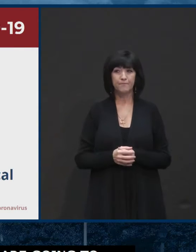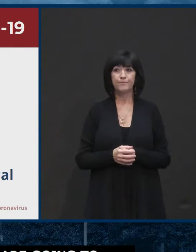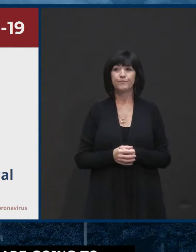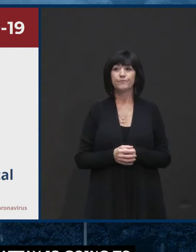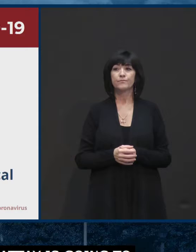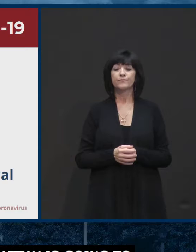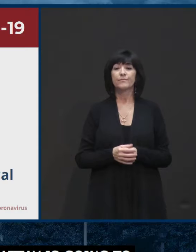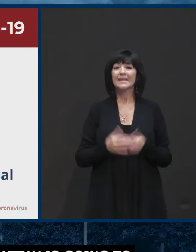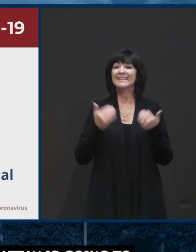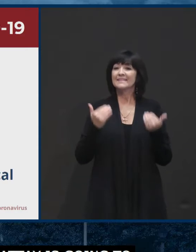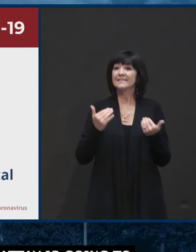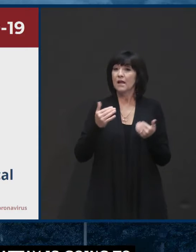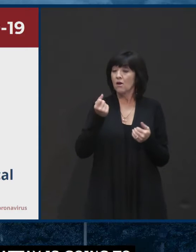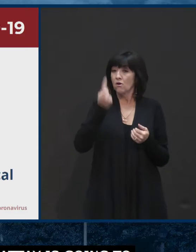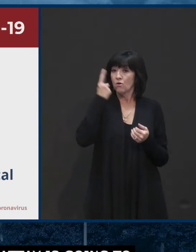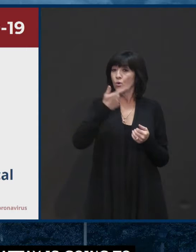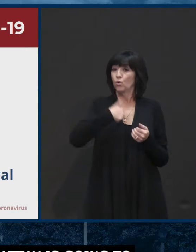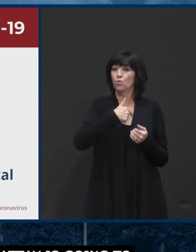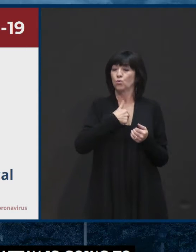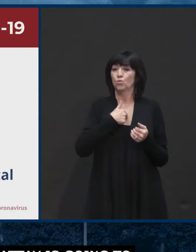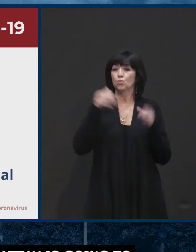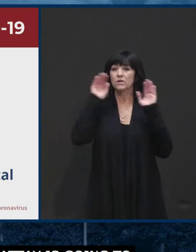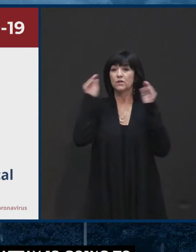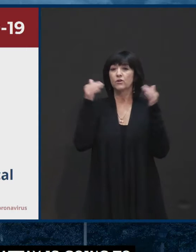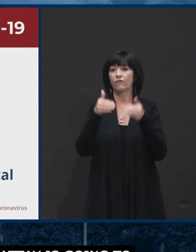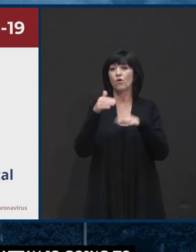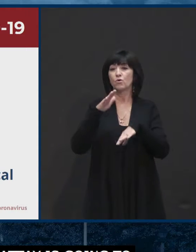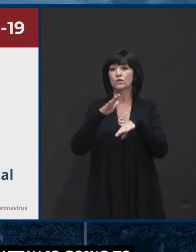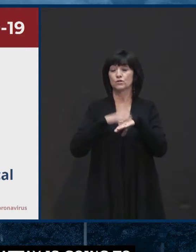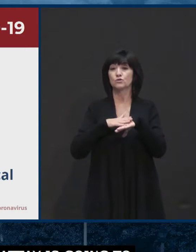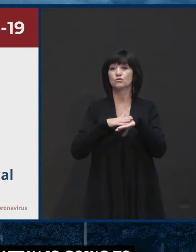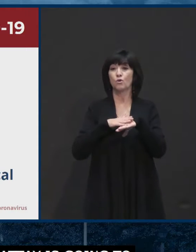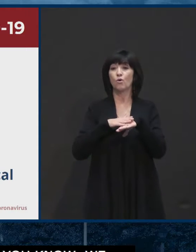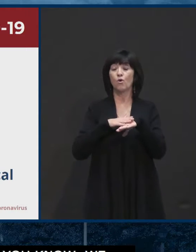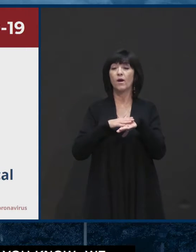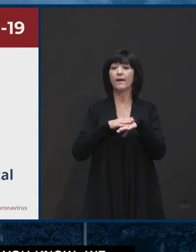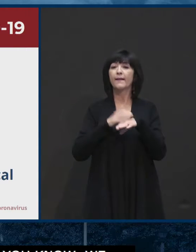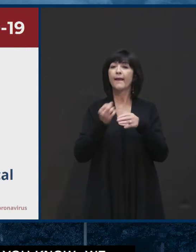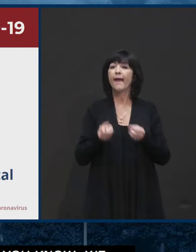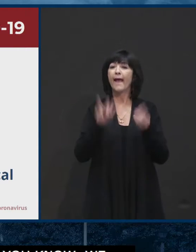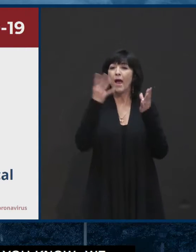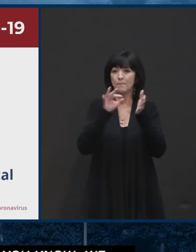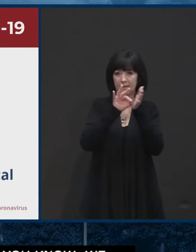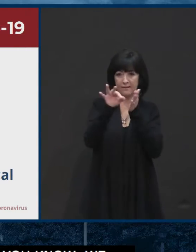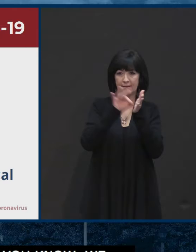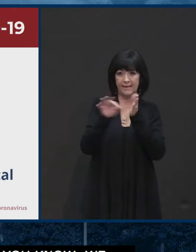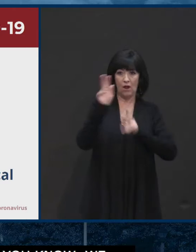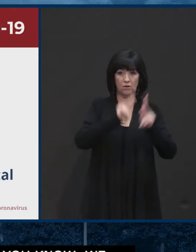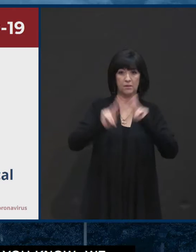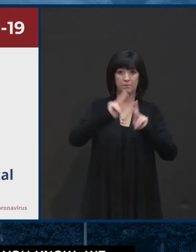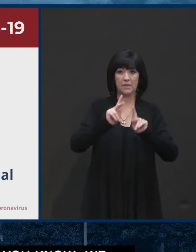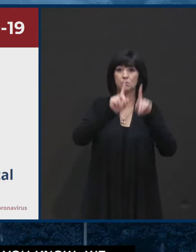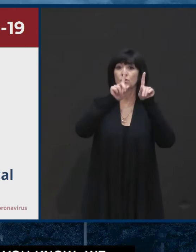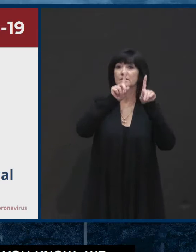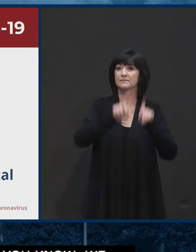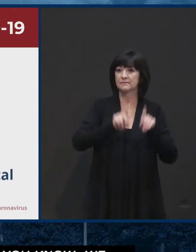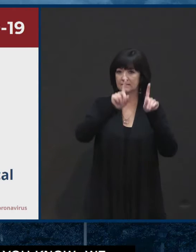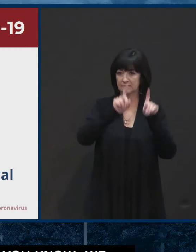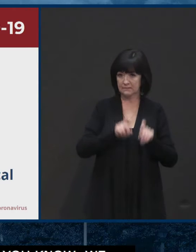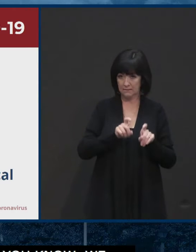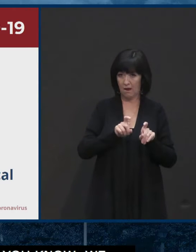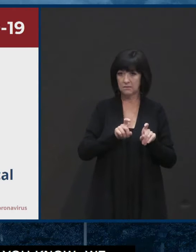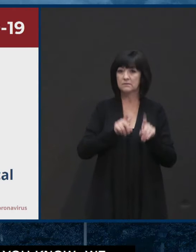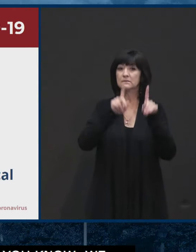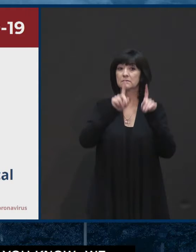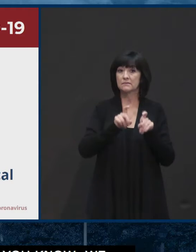percent positive that reflects both the number of persons that are tested and that test